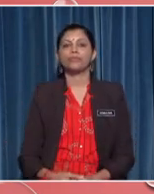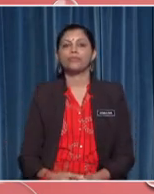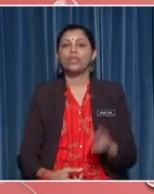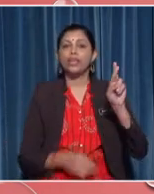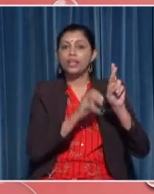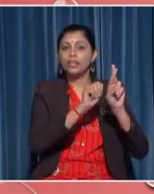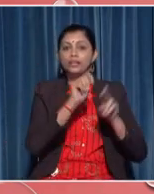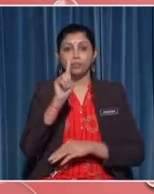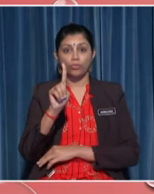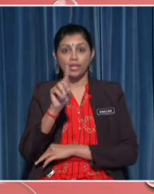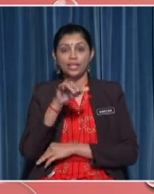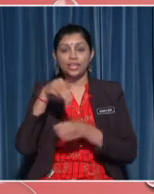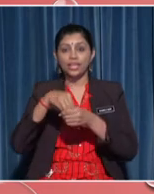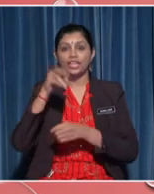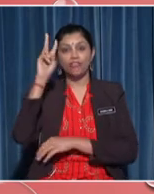Vietnam is